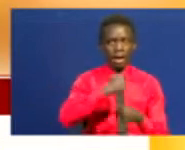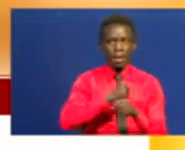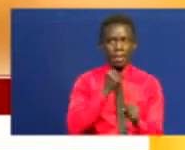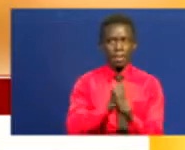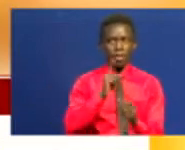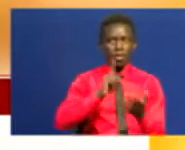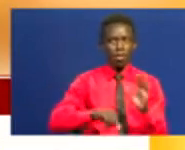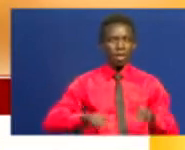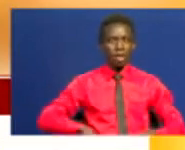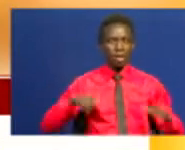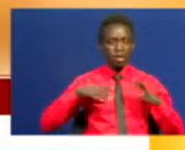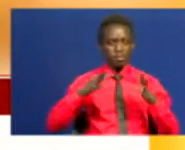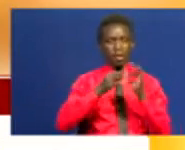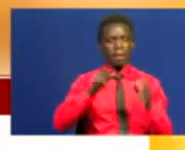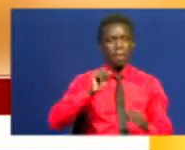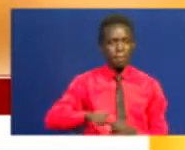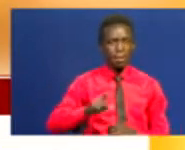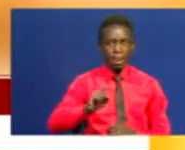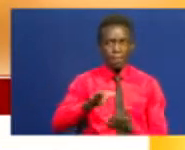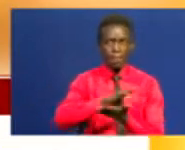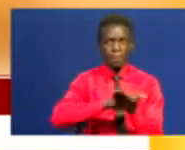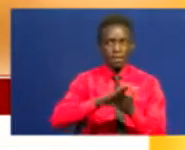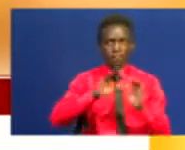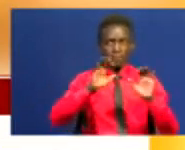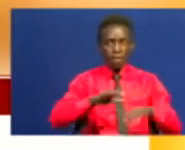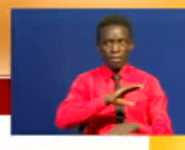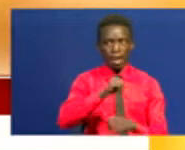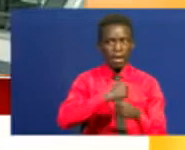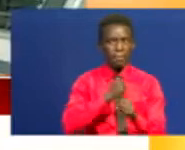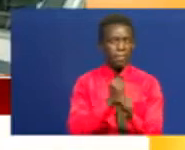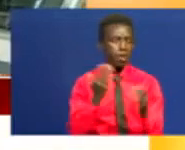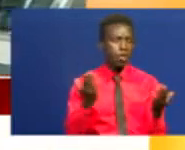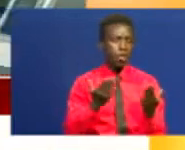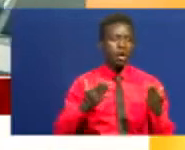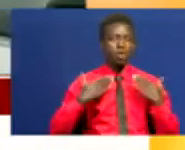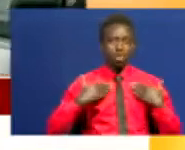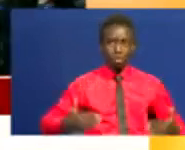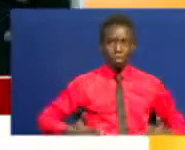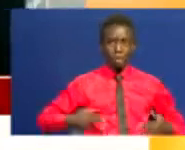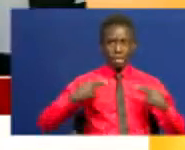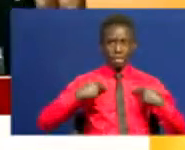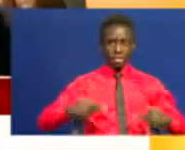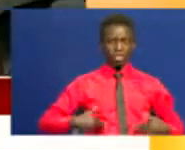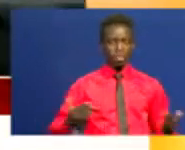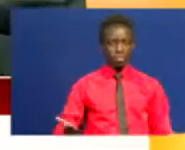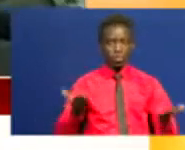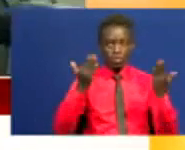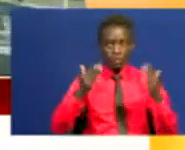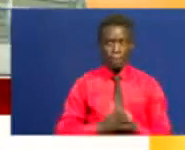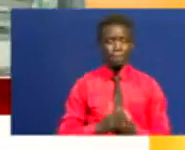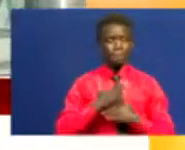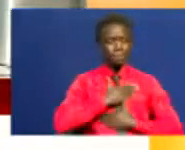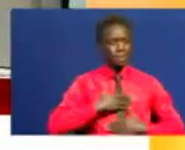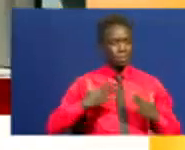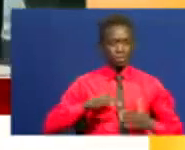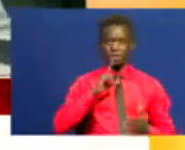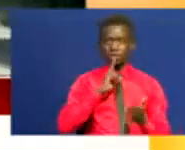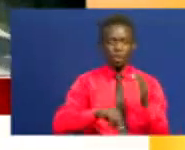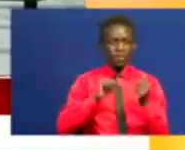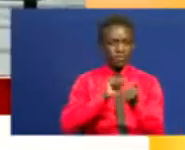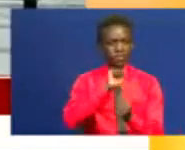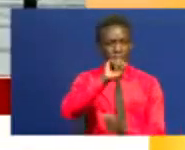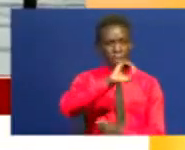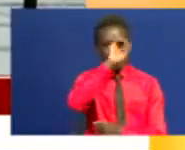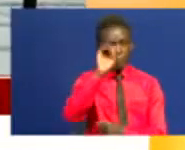plant-based farming to save our climate, the animals and human health. Scientists say that 15% of global greenhouse